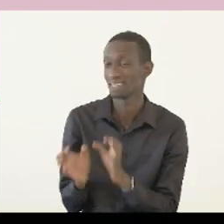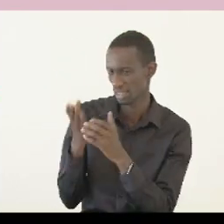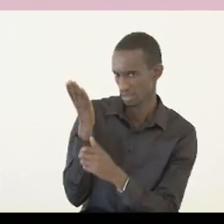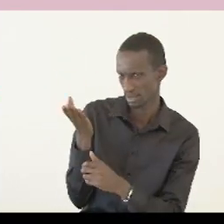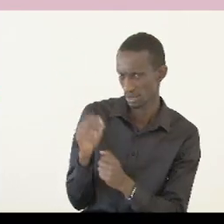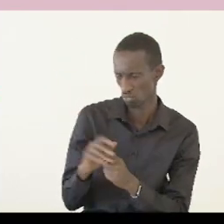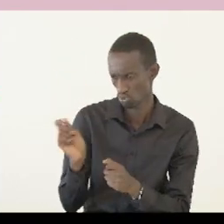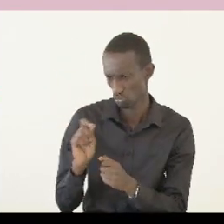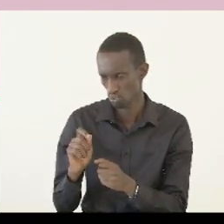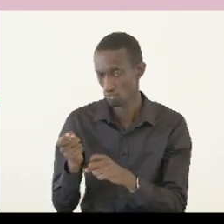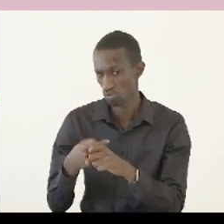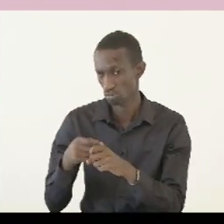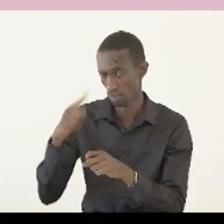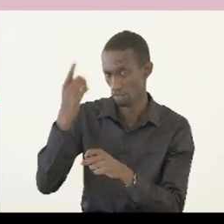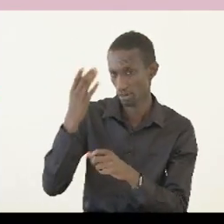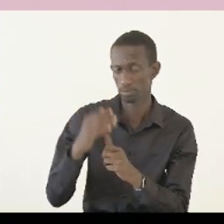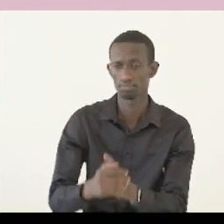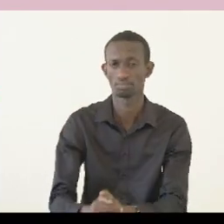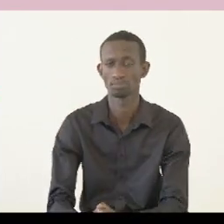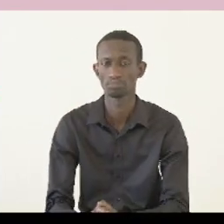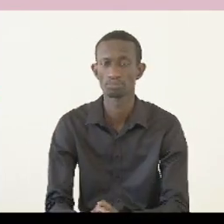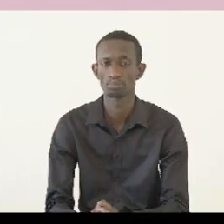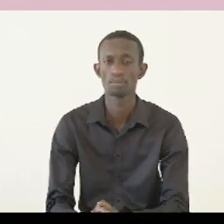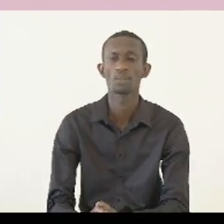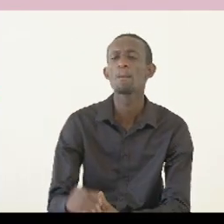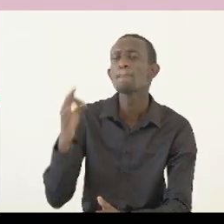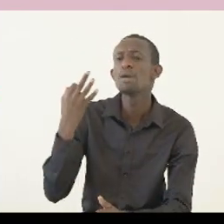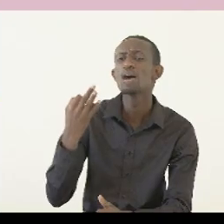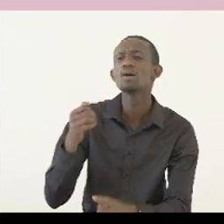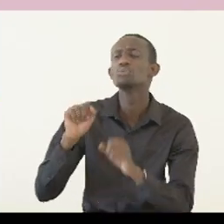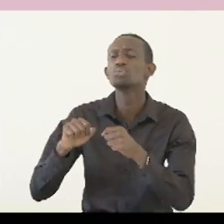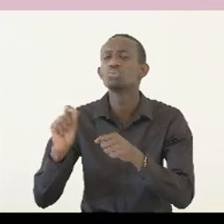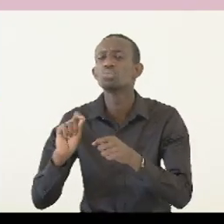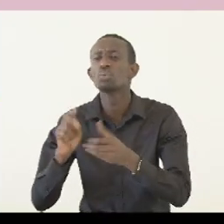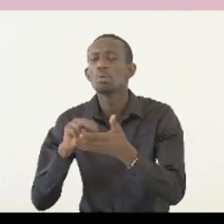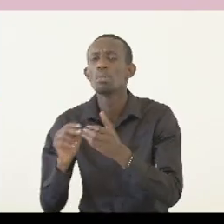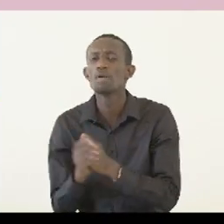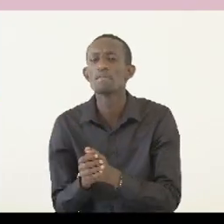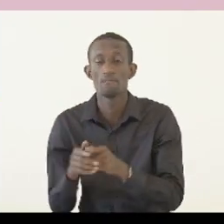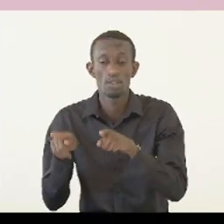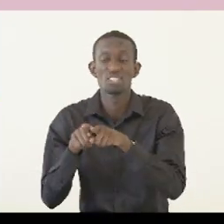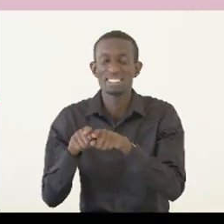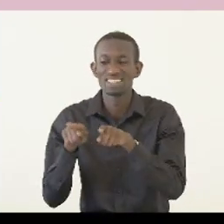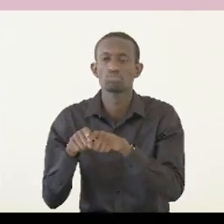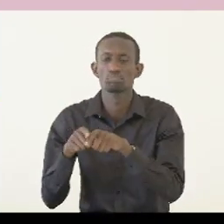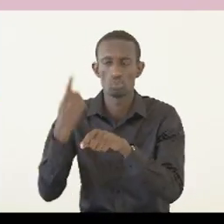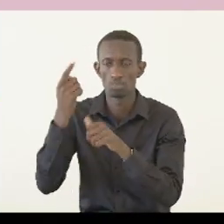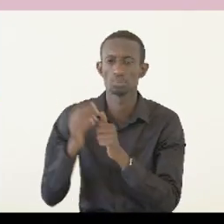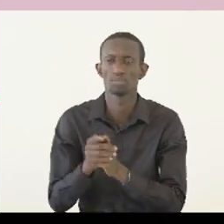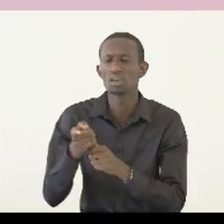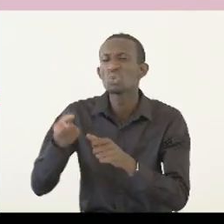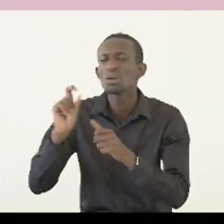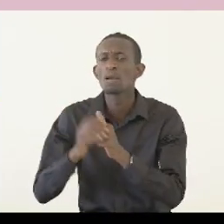the first one. So the third particle can be written but derived from the first one. Here we have added